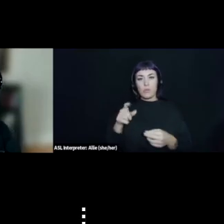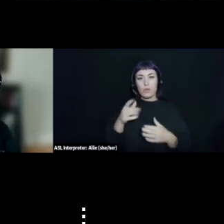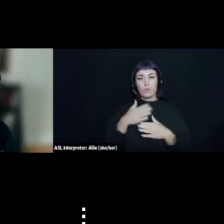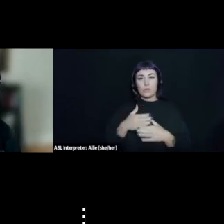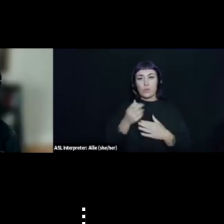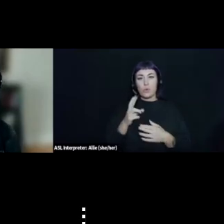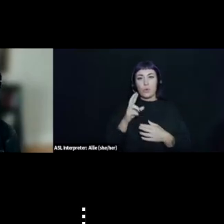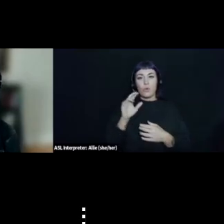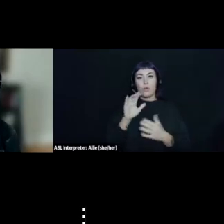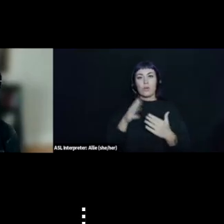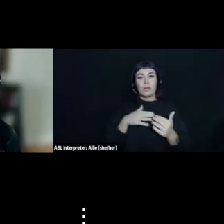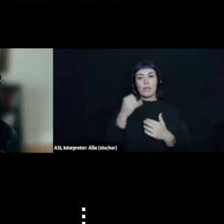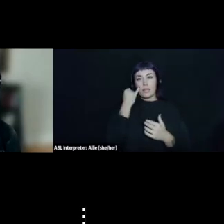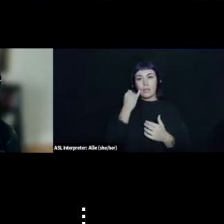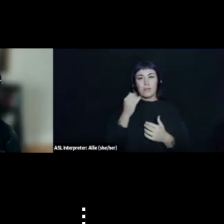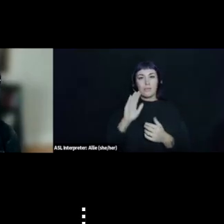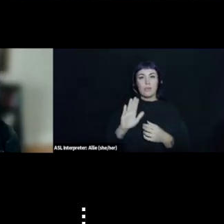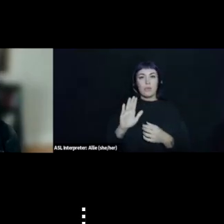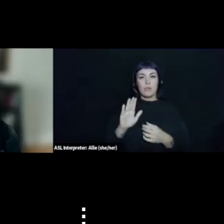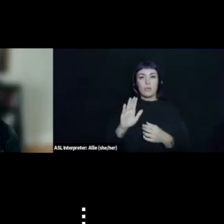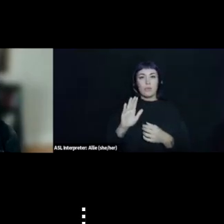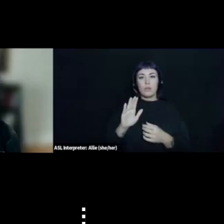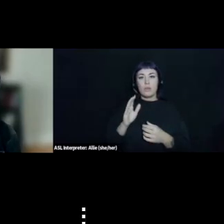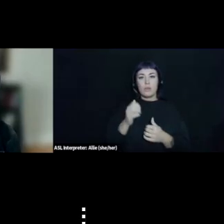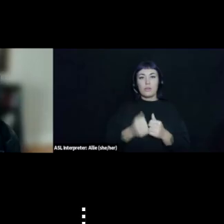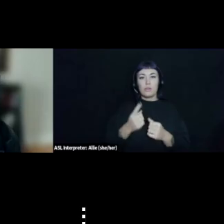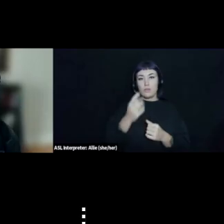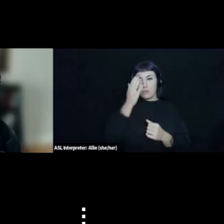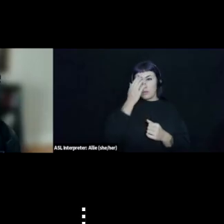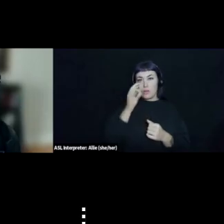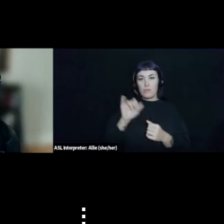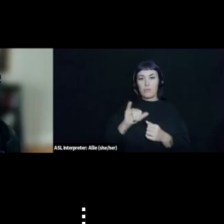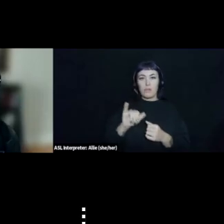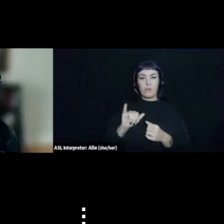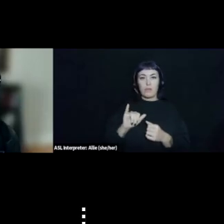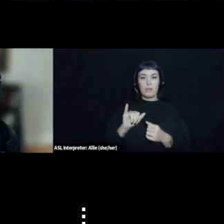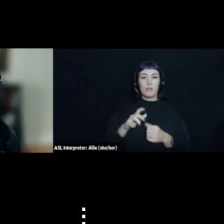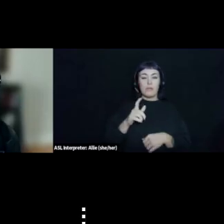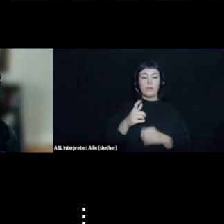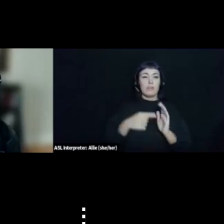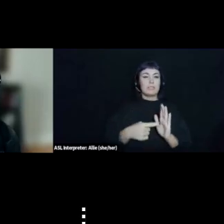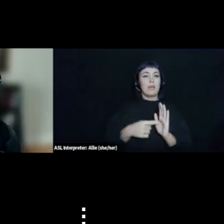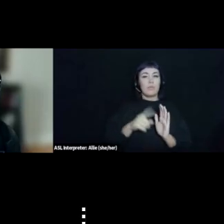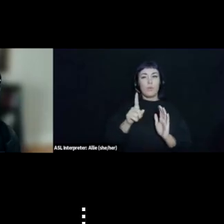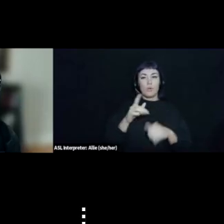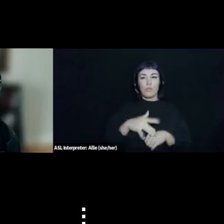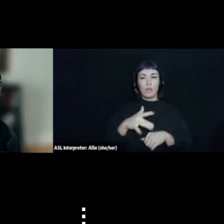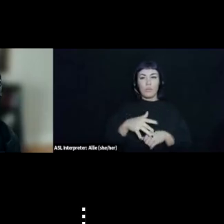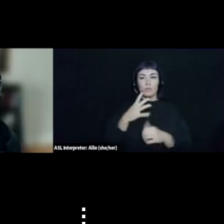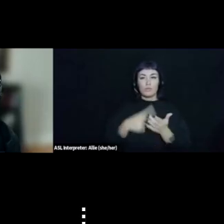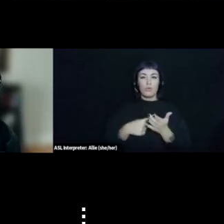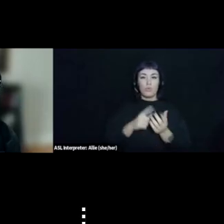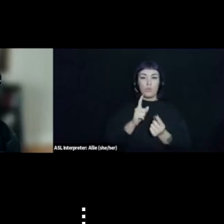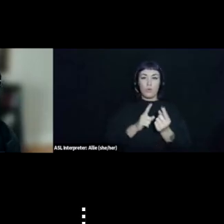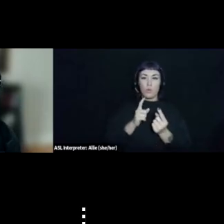share, or even if you were if anybody knows of like times where you could be available to talk